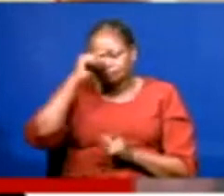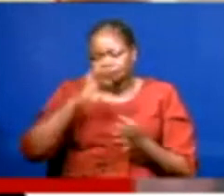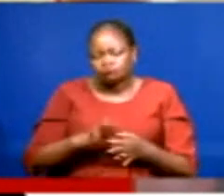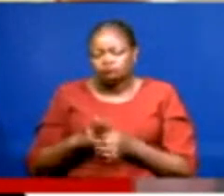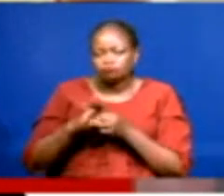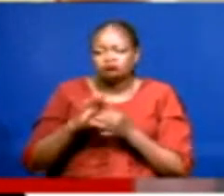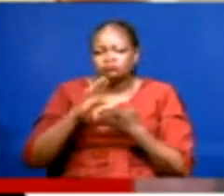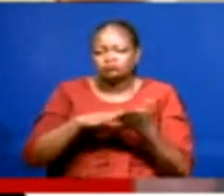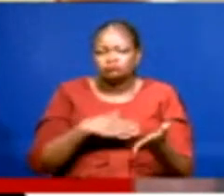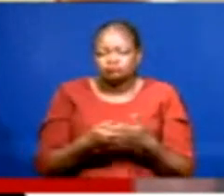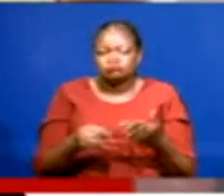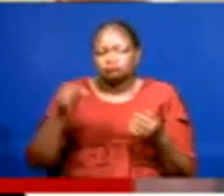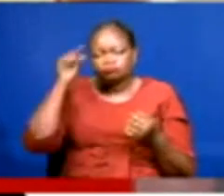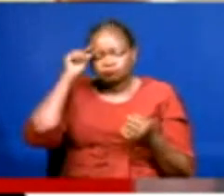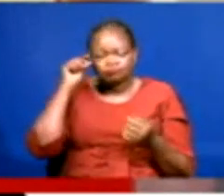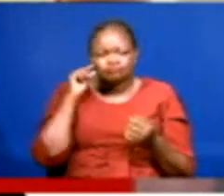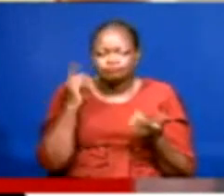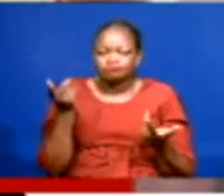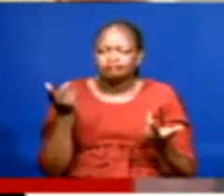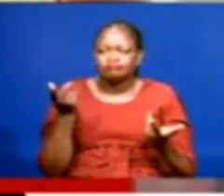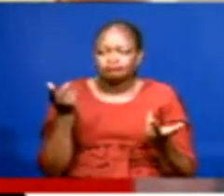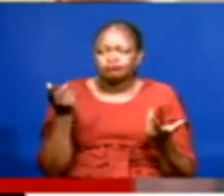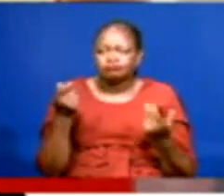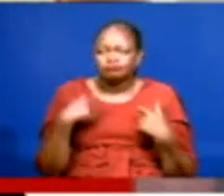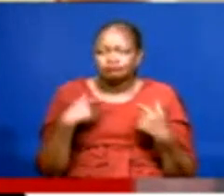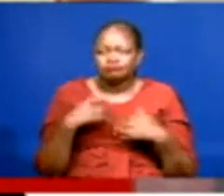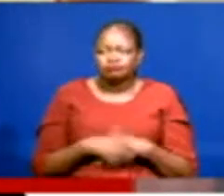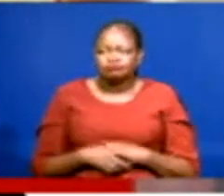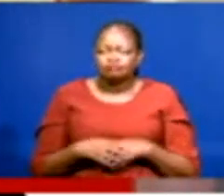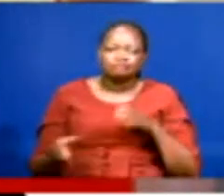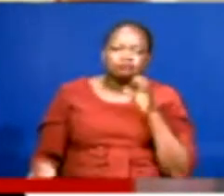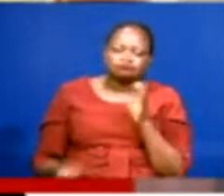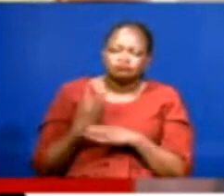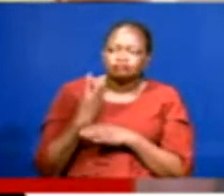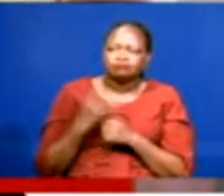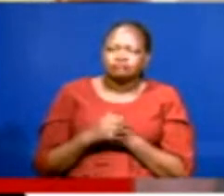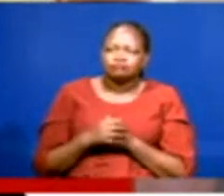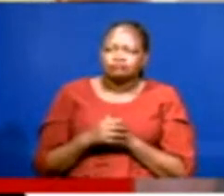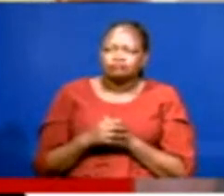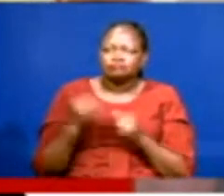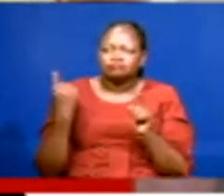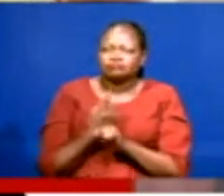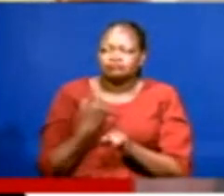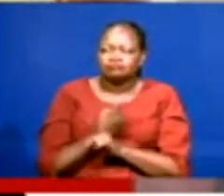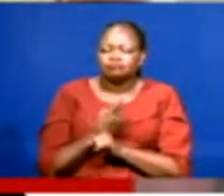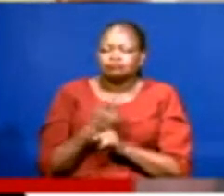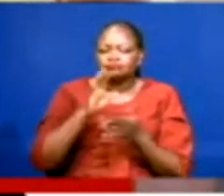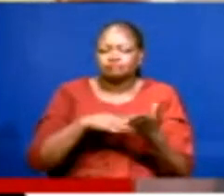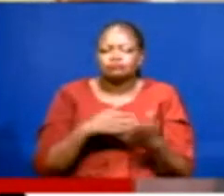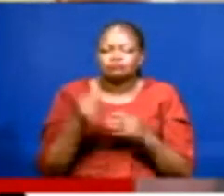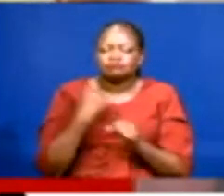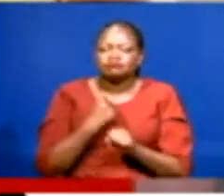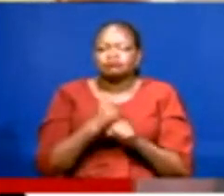structures on gender culminate in the establishment of various frameworks, such